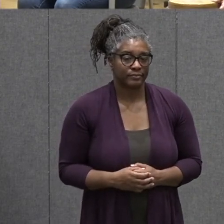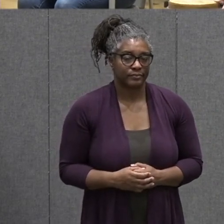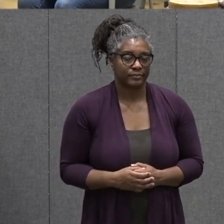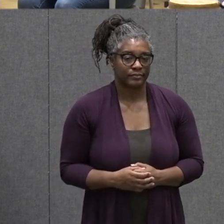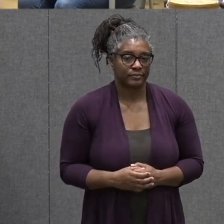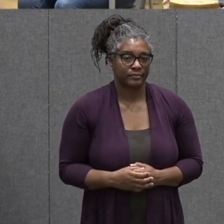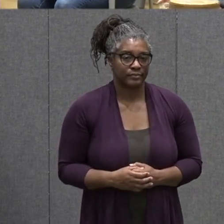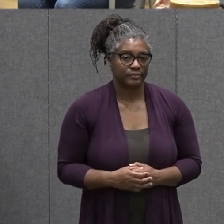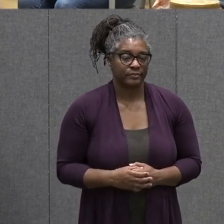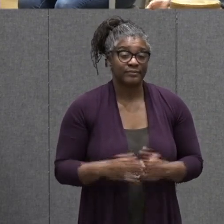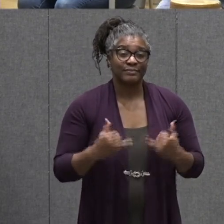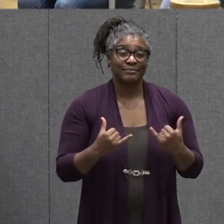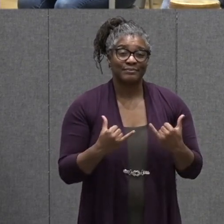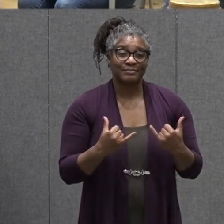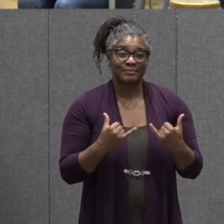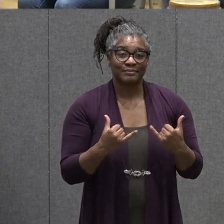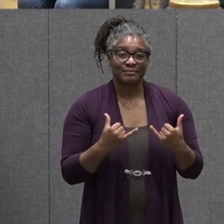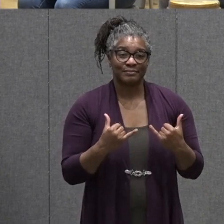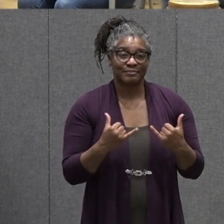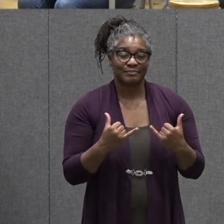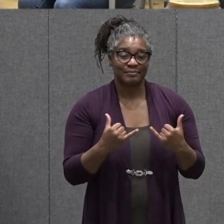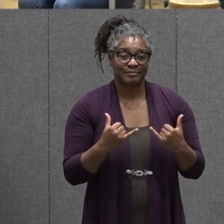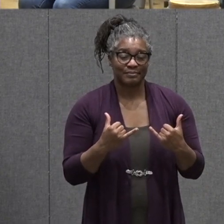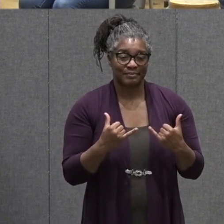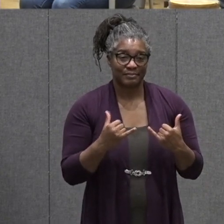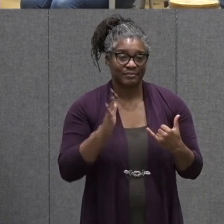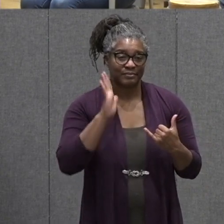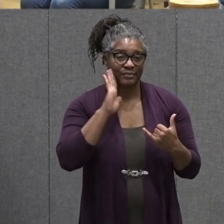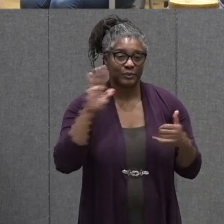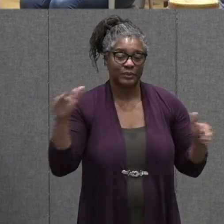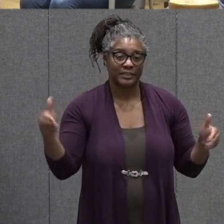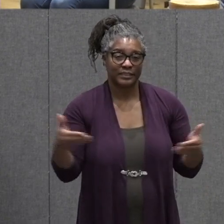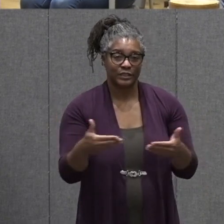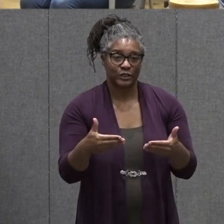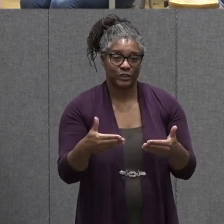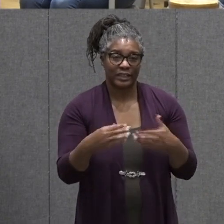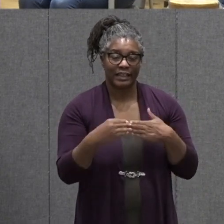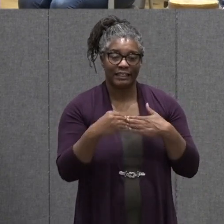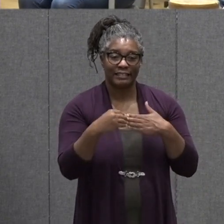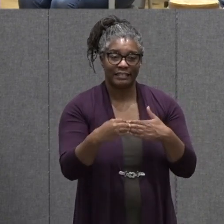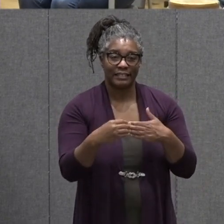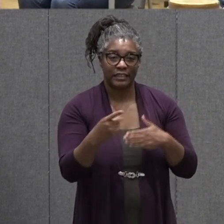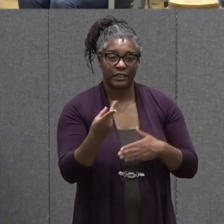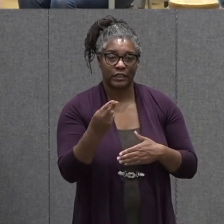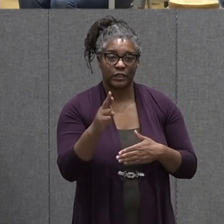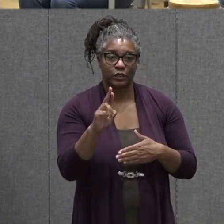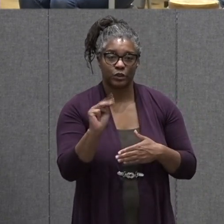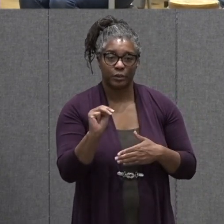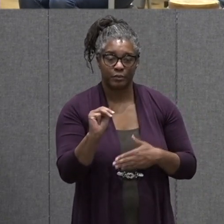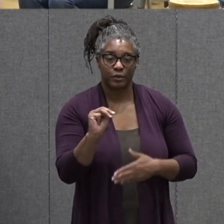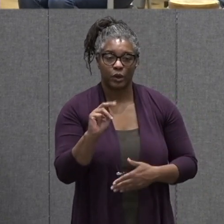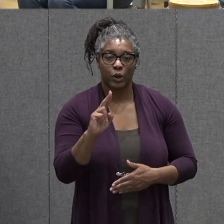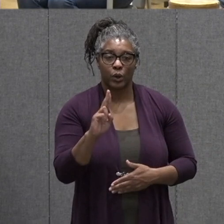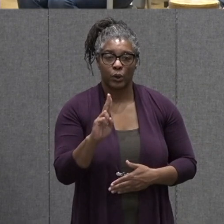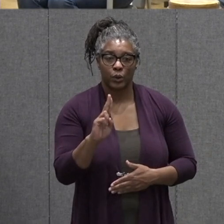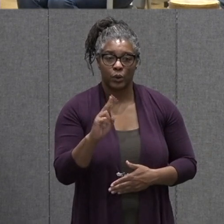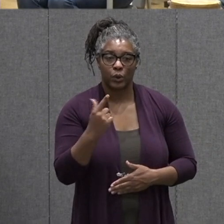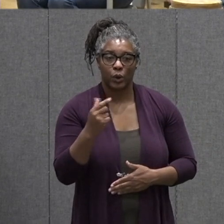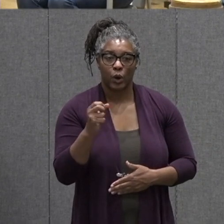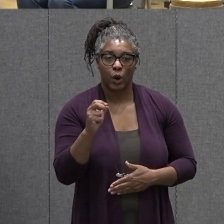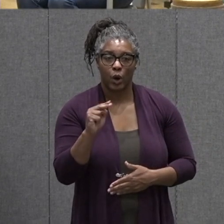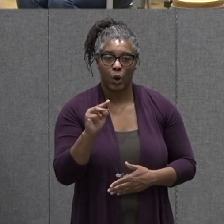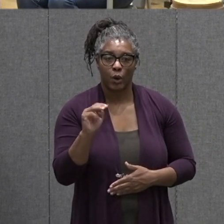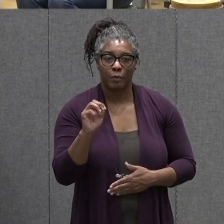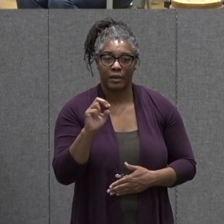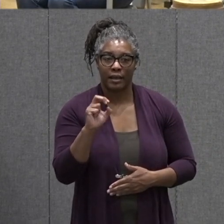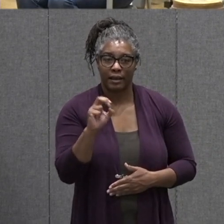So now we're going to introduce the leader drum. This leader drum right here is called an ngoma drum. We also call it the grandma